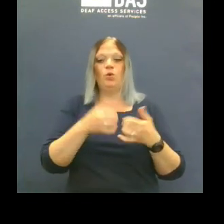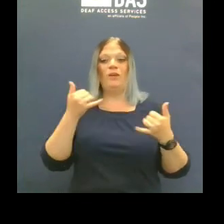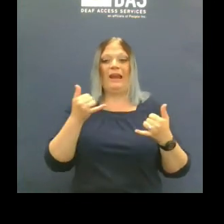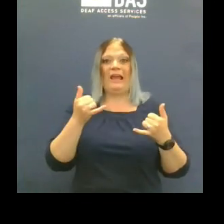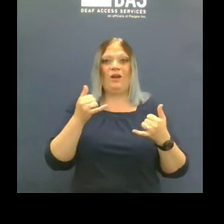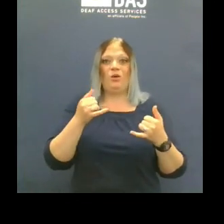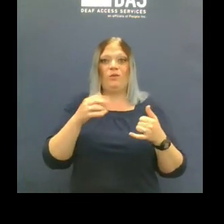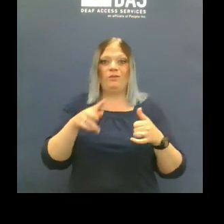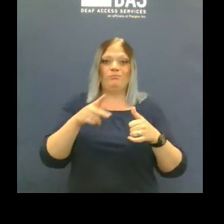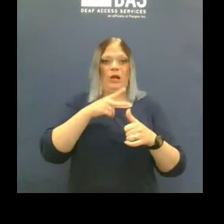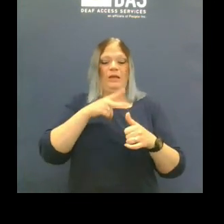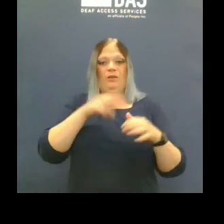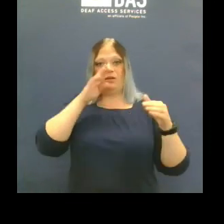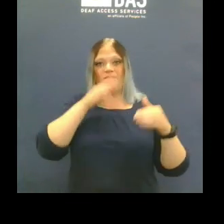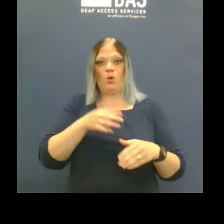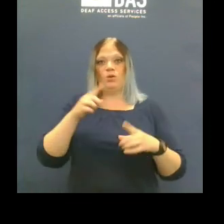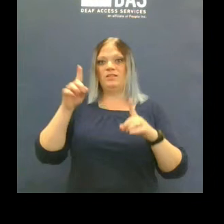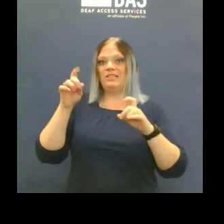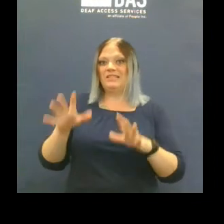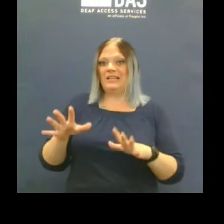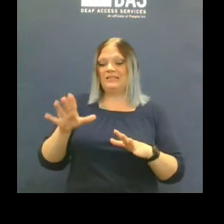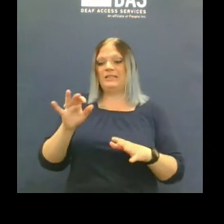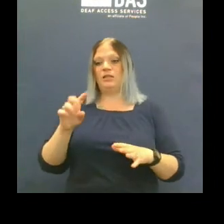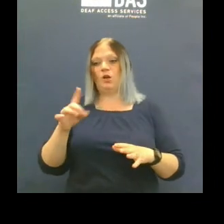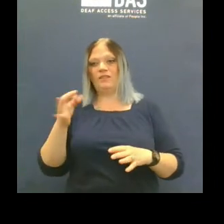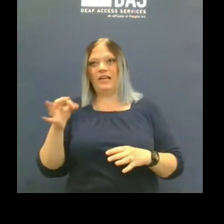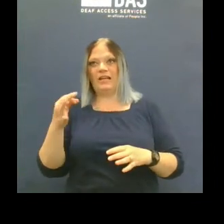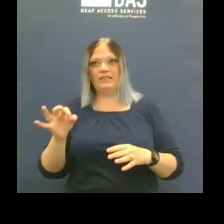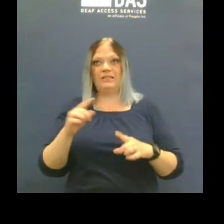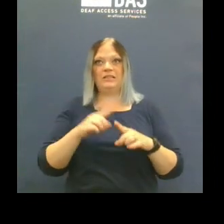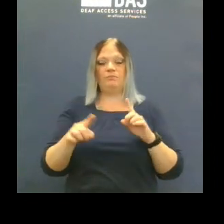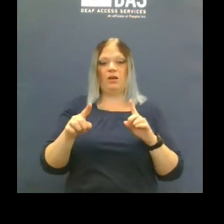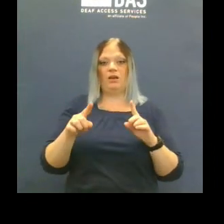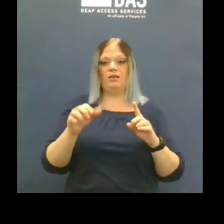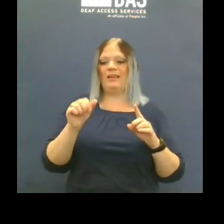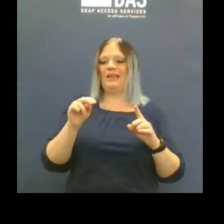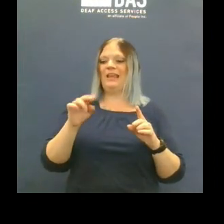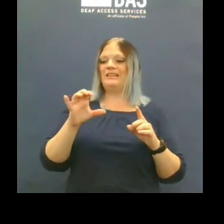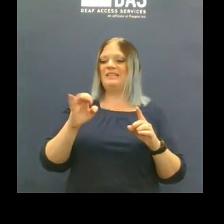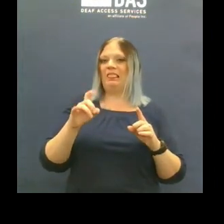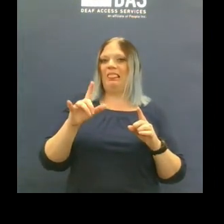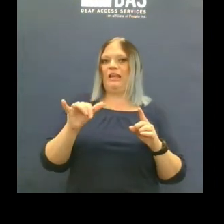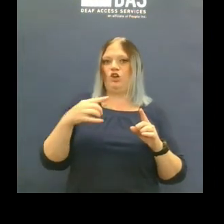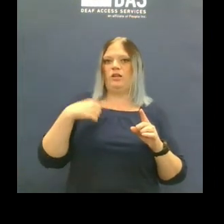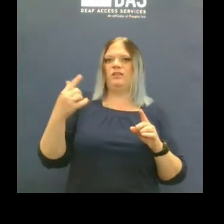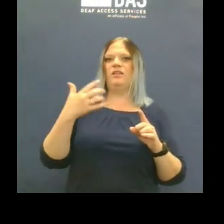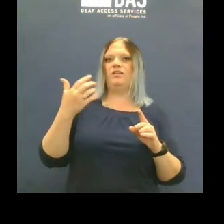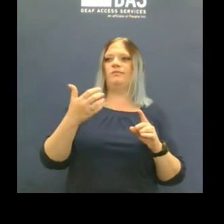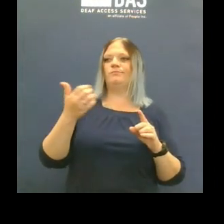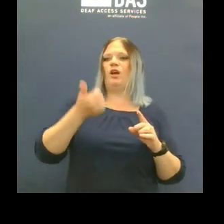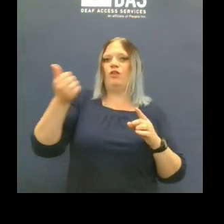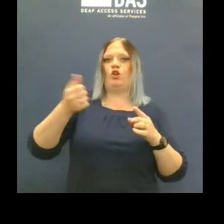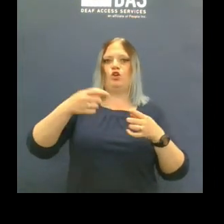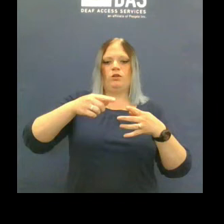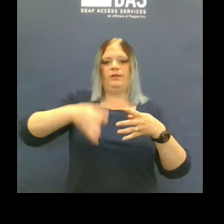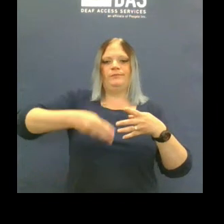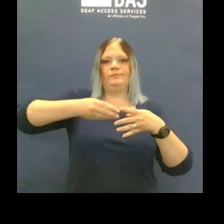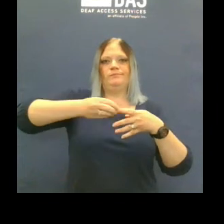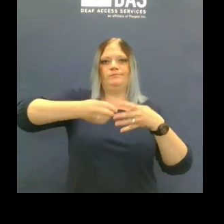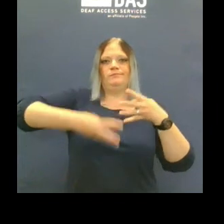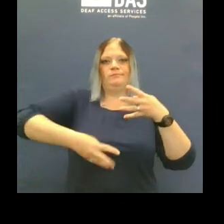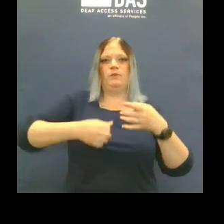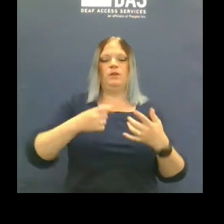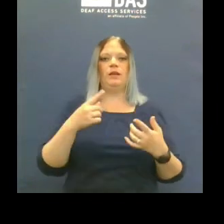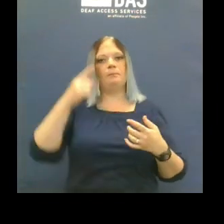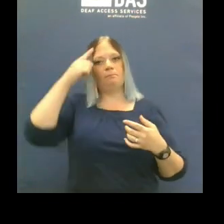as well as the results of COVID-19. But the ancillary things that are happening here, one of the primary is mental health. How